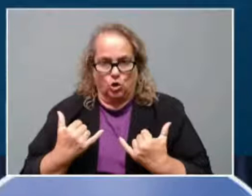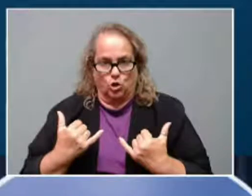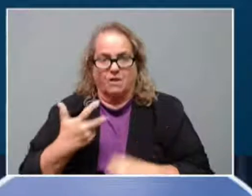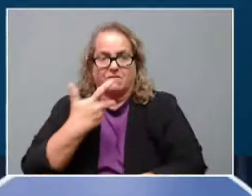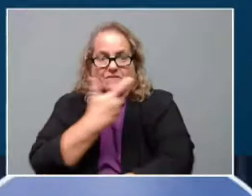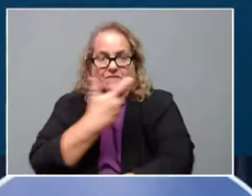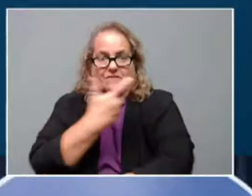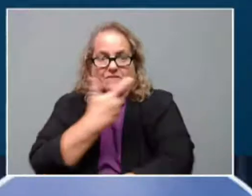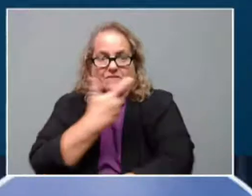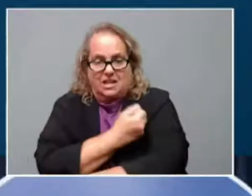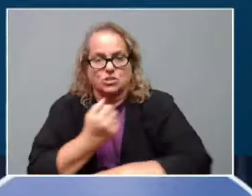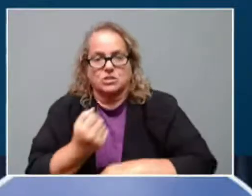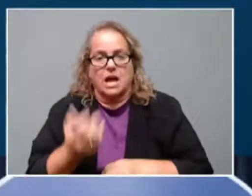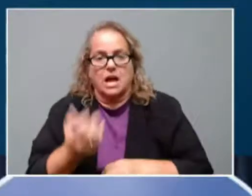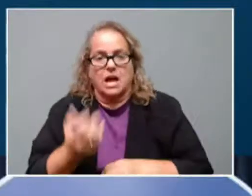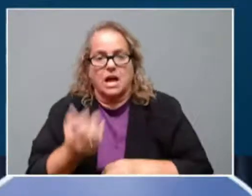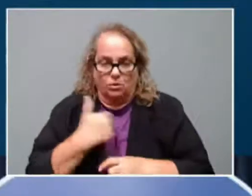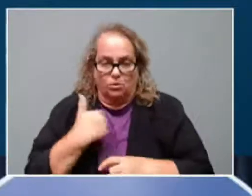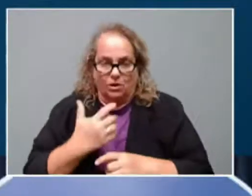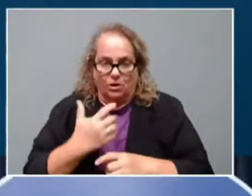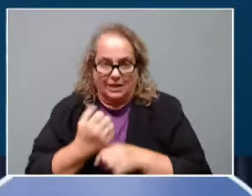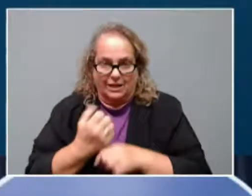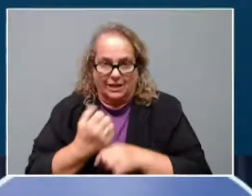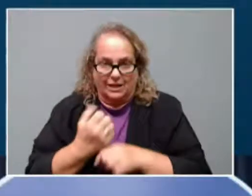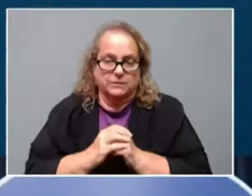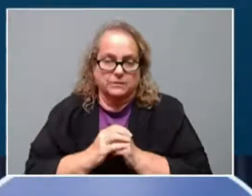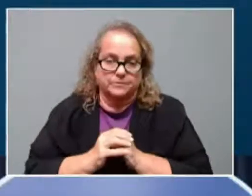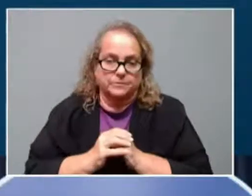vaccinations. Let's get to